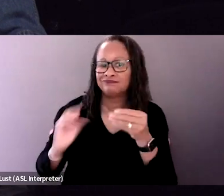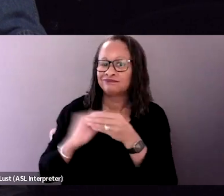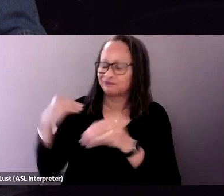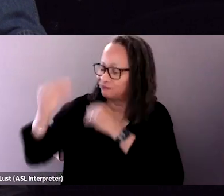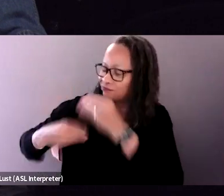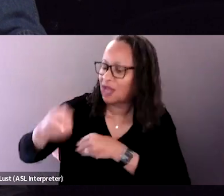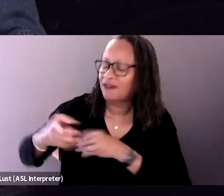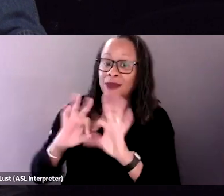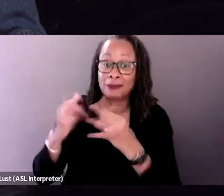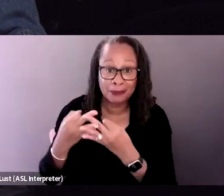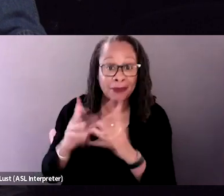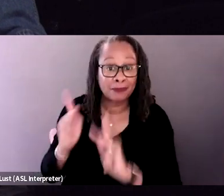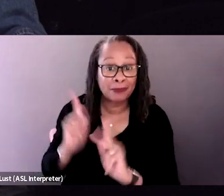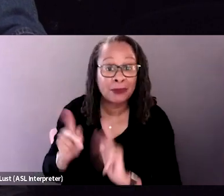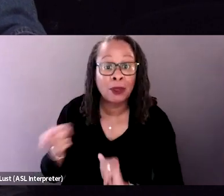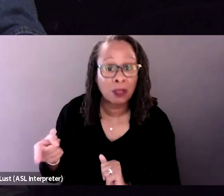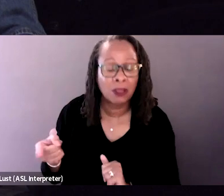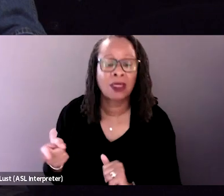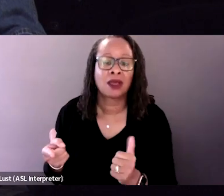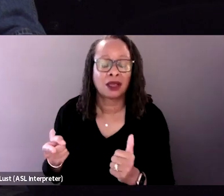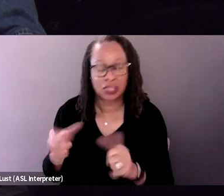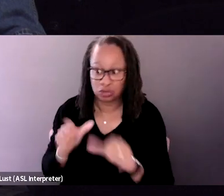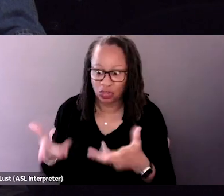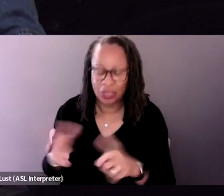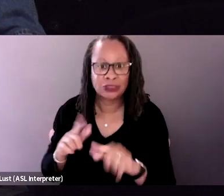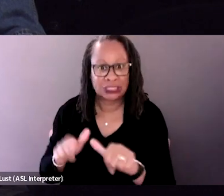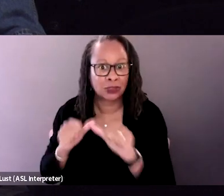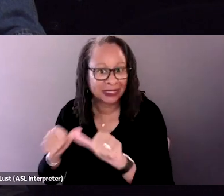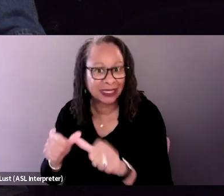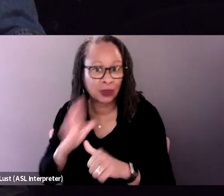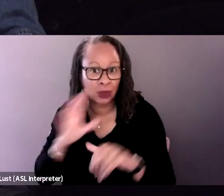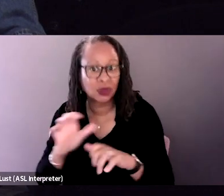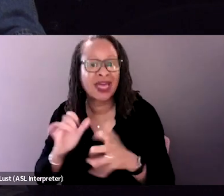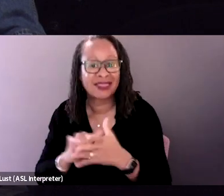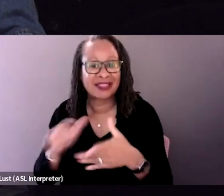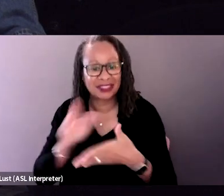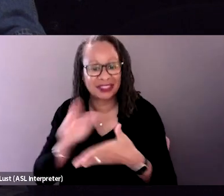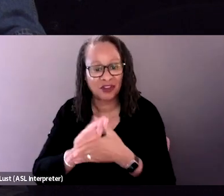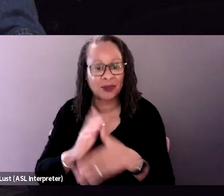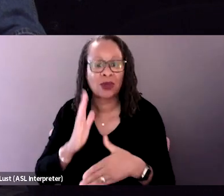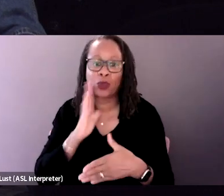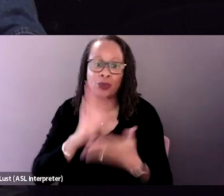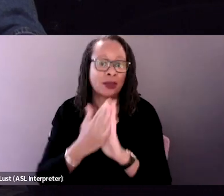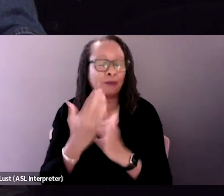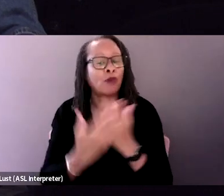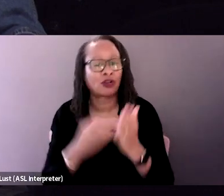which loom large and that we still maintain. That this film is part of that.